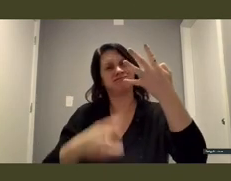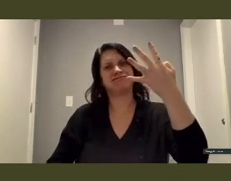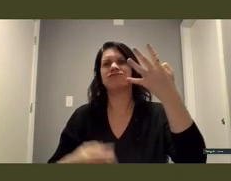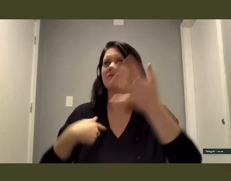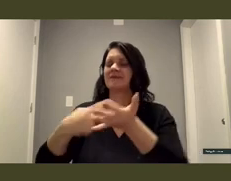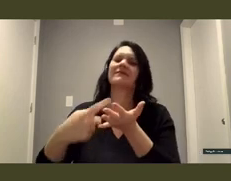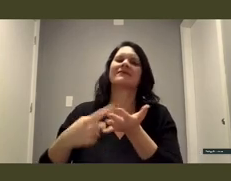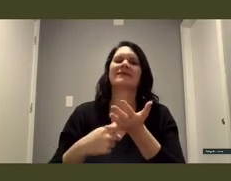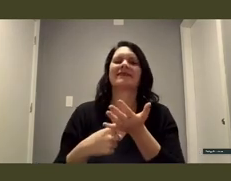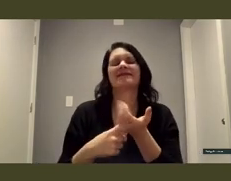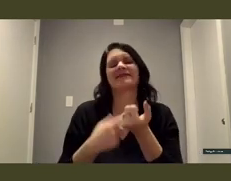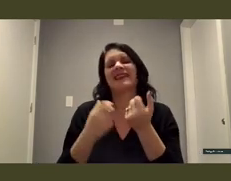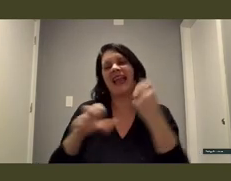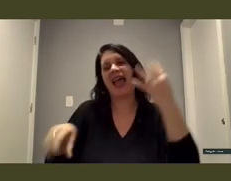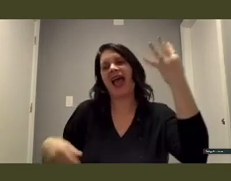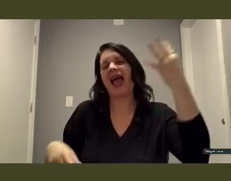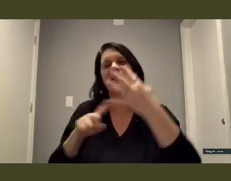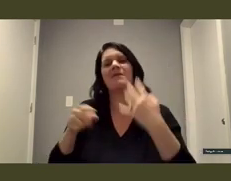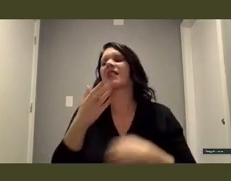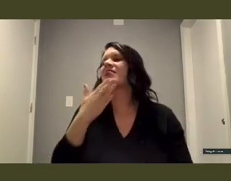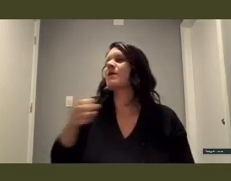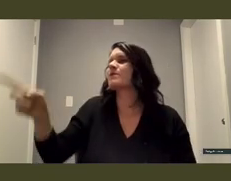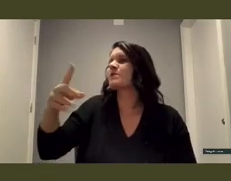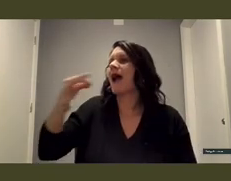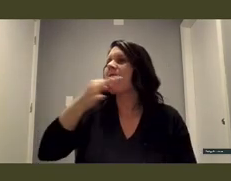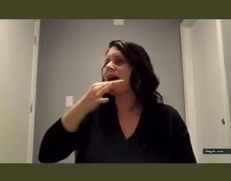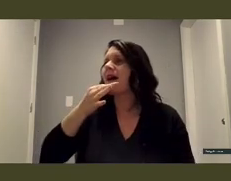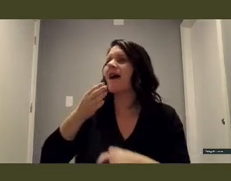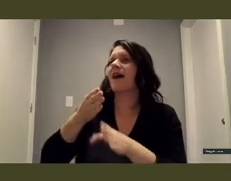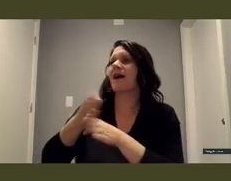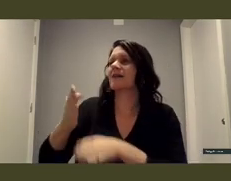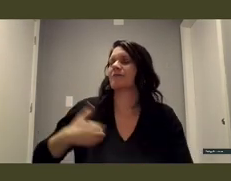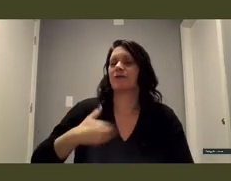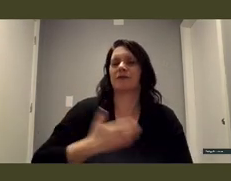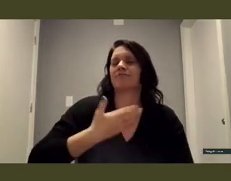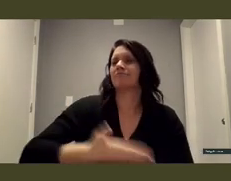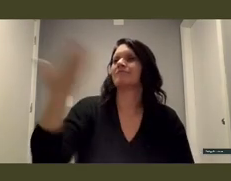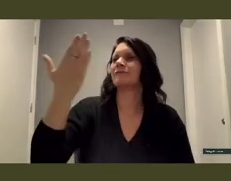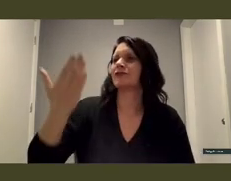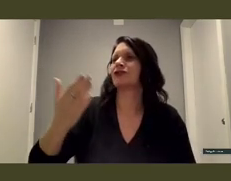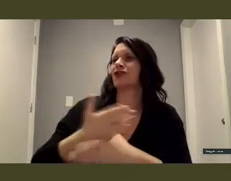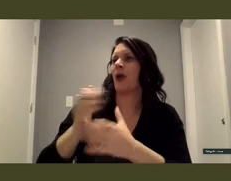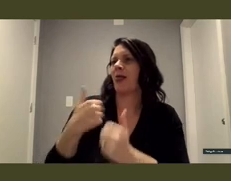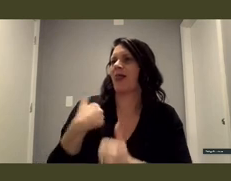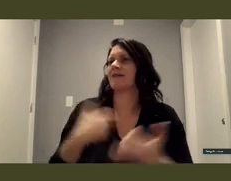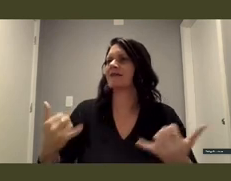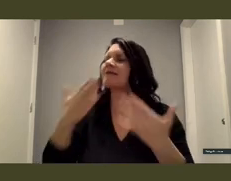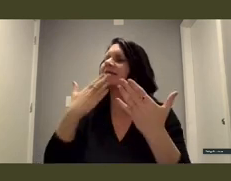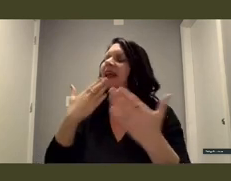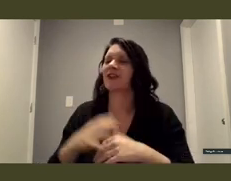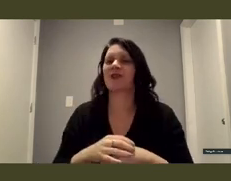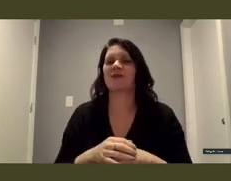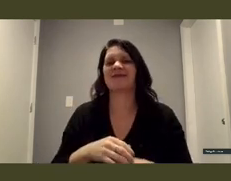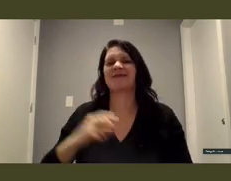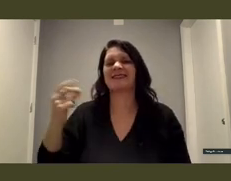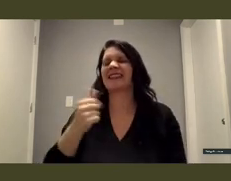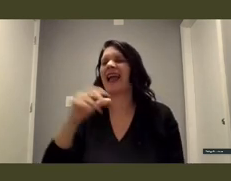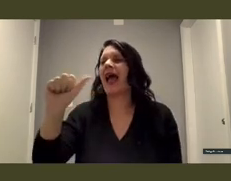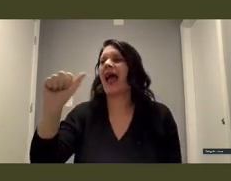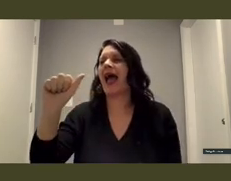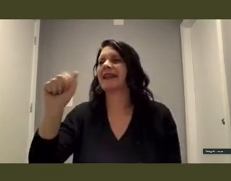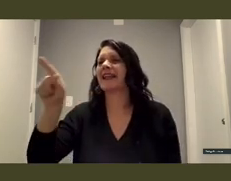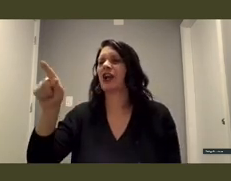more, but thank you for your expertise sharing that with us today. And it's a real shame that Adenike, her line dropped off,